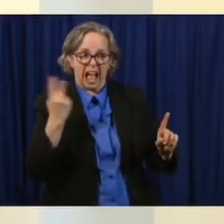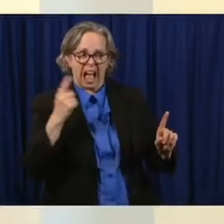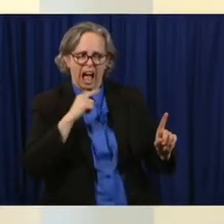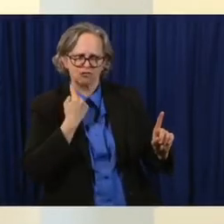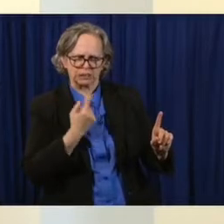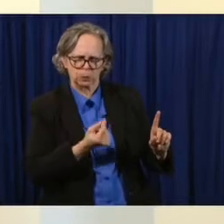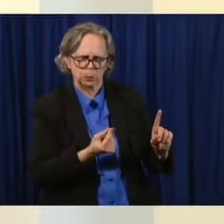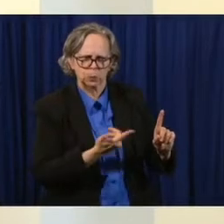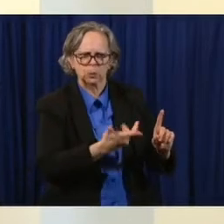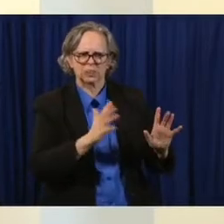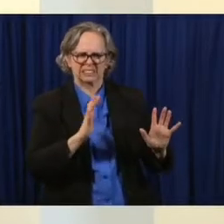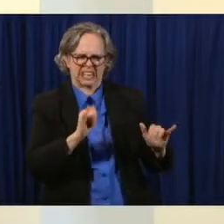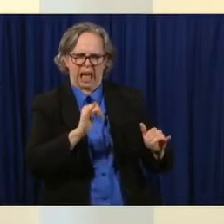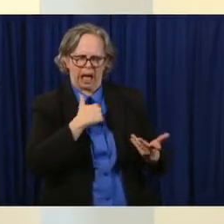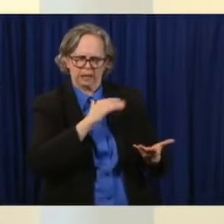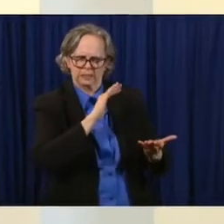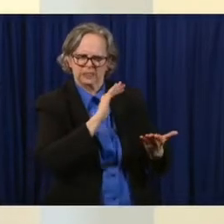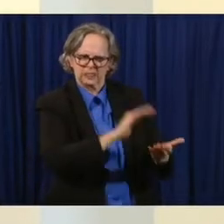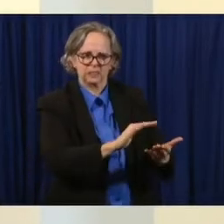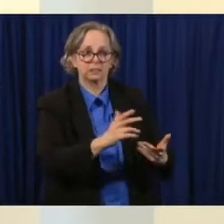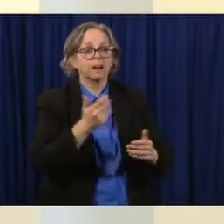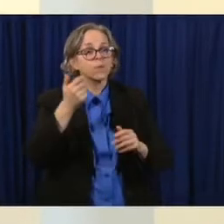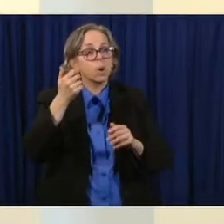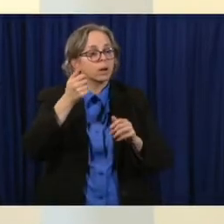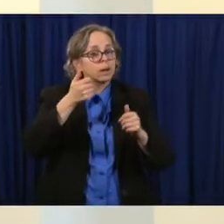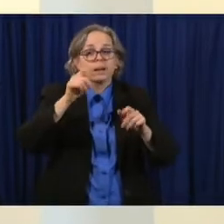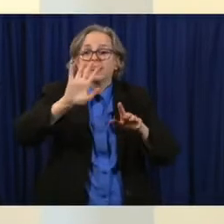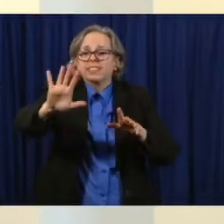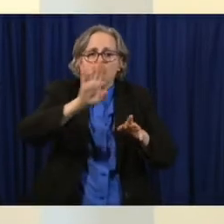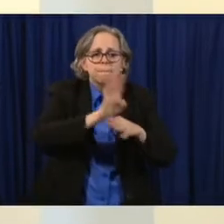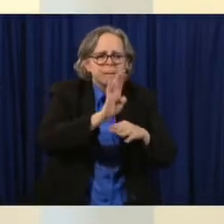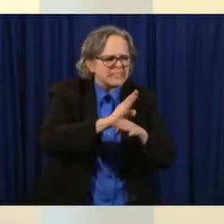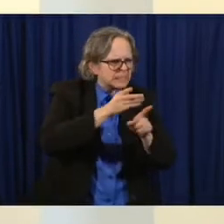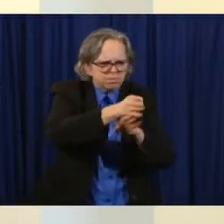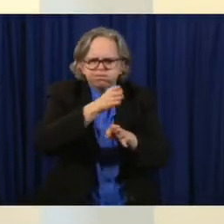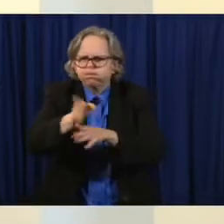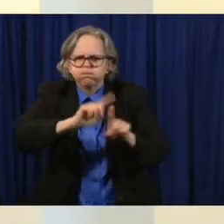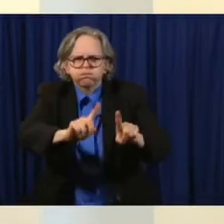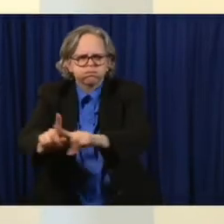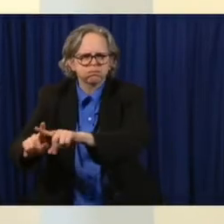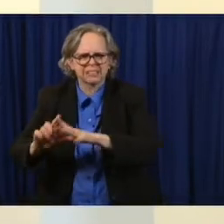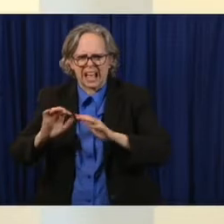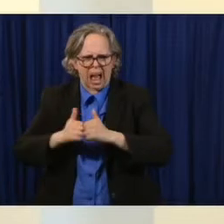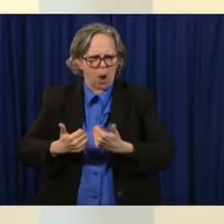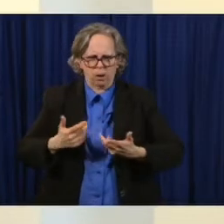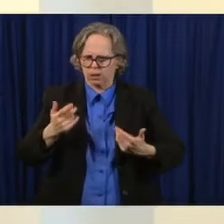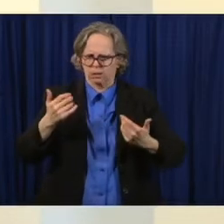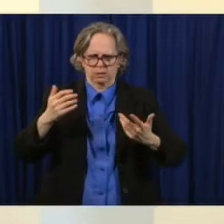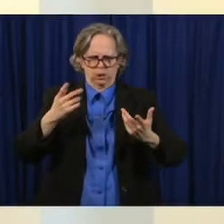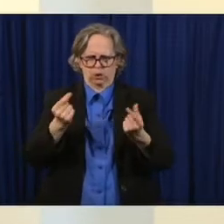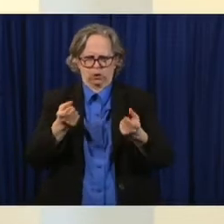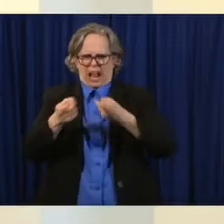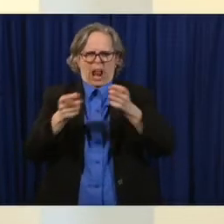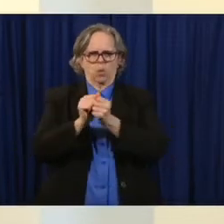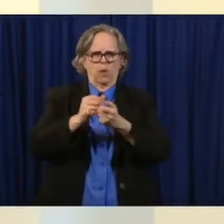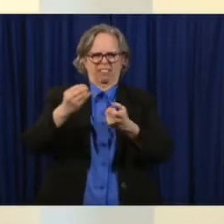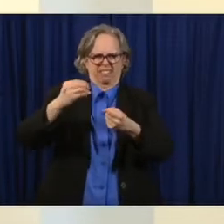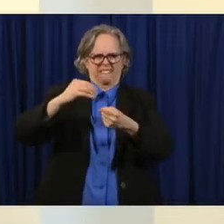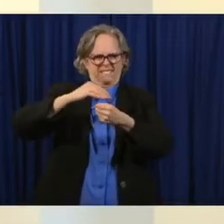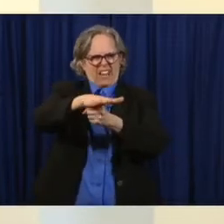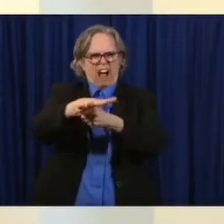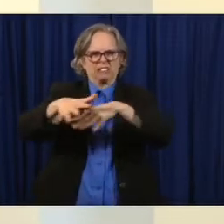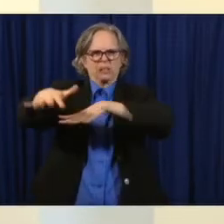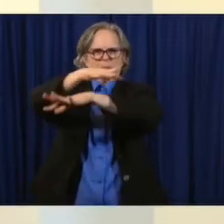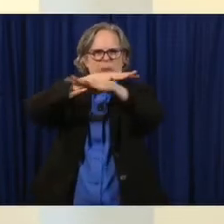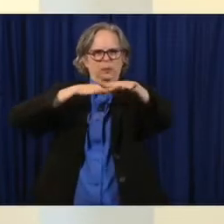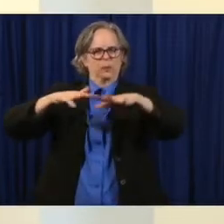gradually return and try to learn to live with the virus. But one of the things we've noticed, and it's very disturbing to me as a physician, it's